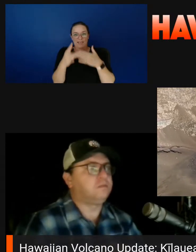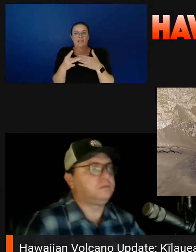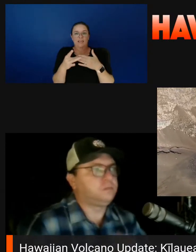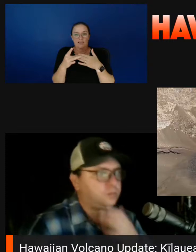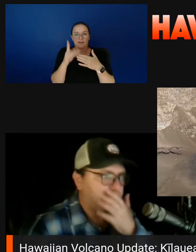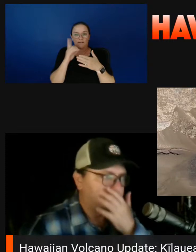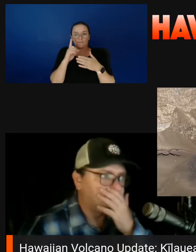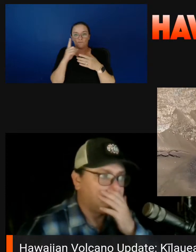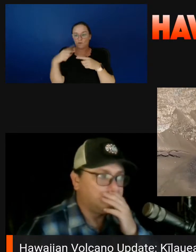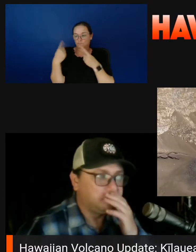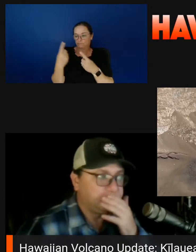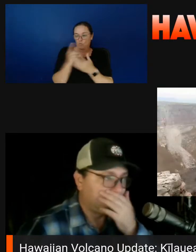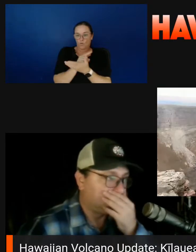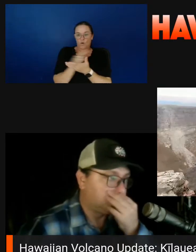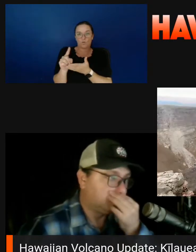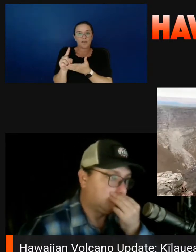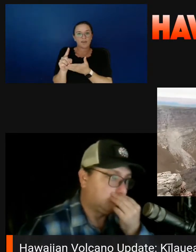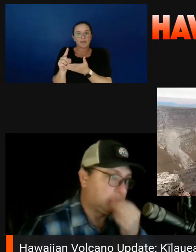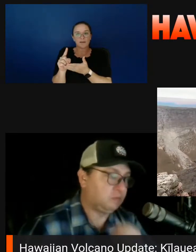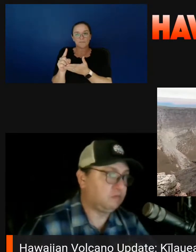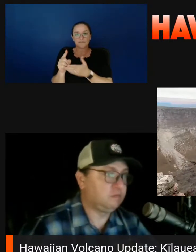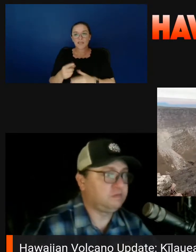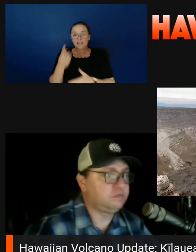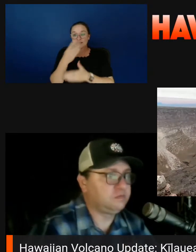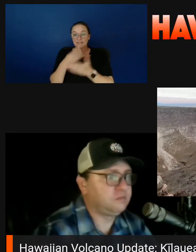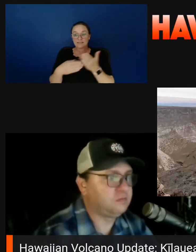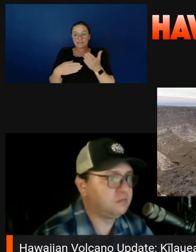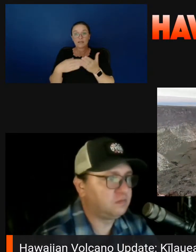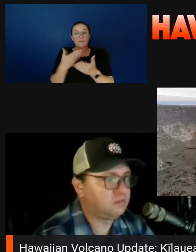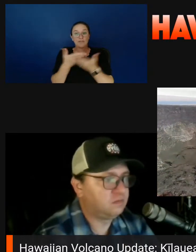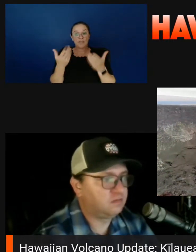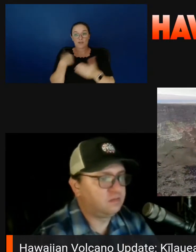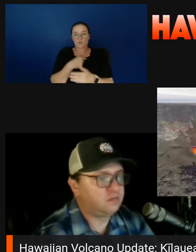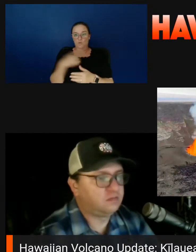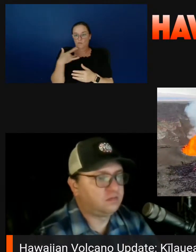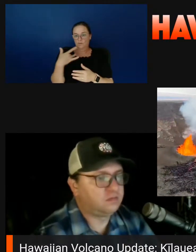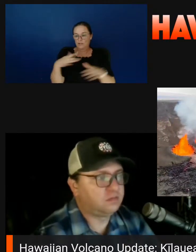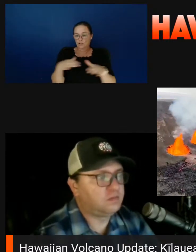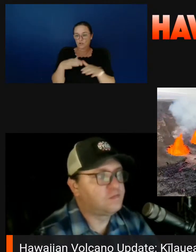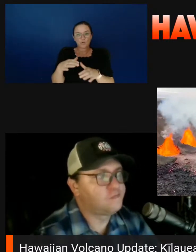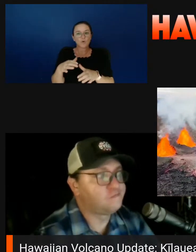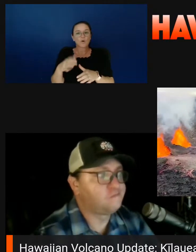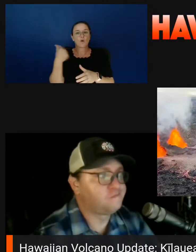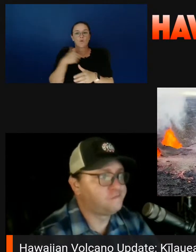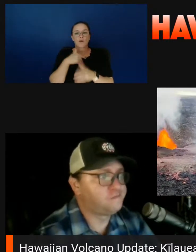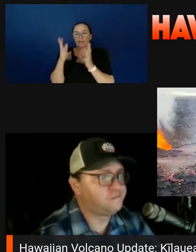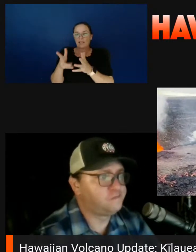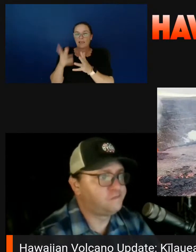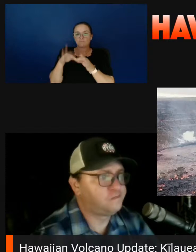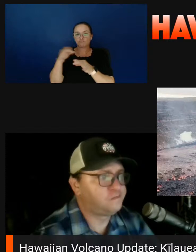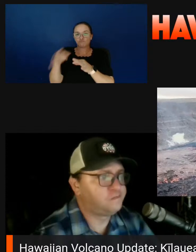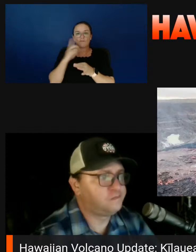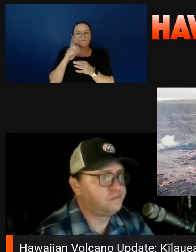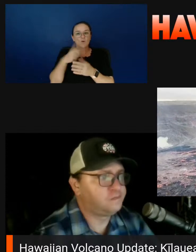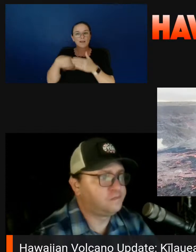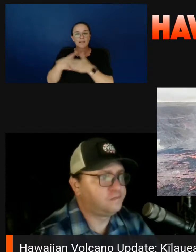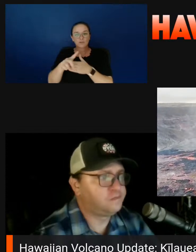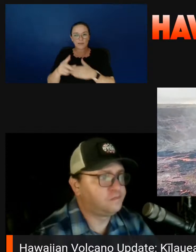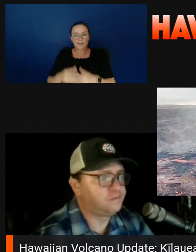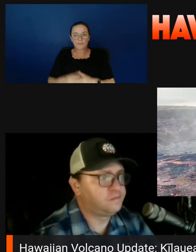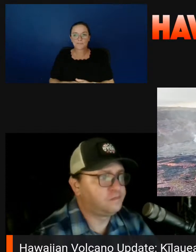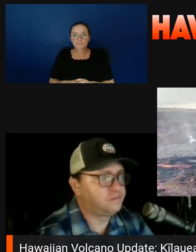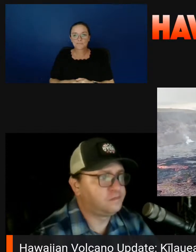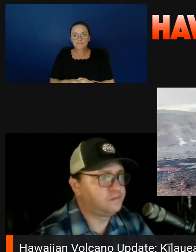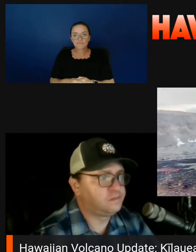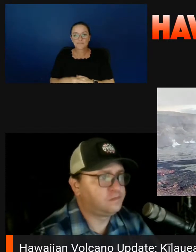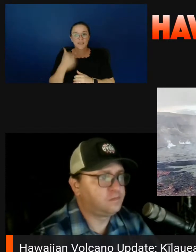the last week. And we'll have to leave some of the stuff we normally would do until next week for the sake of time here. So yeah, anything